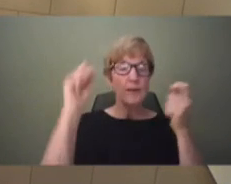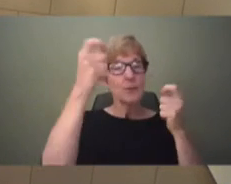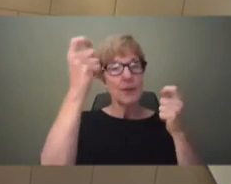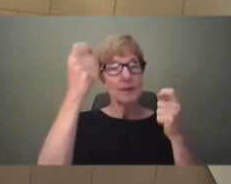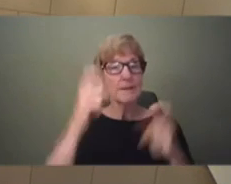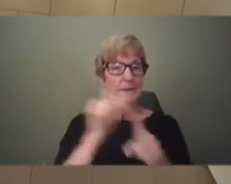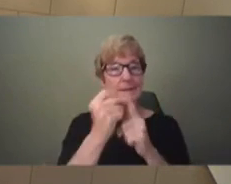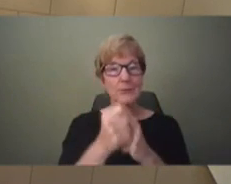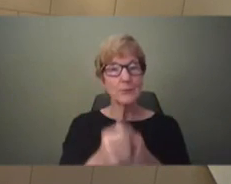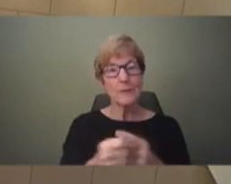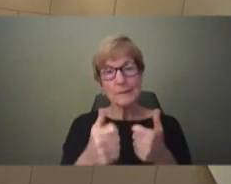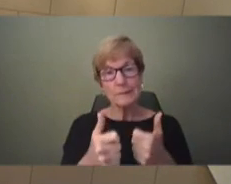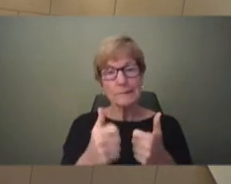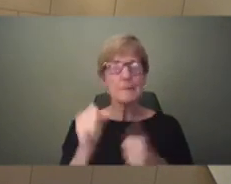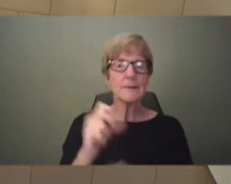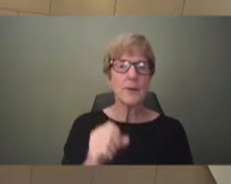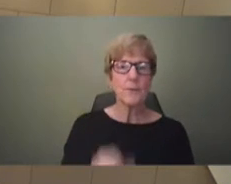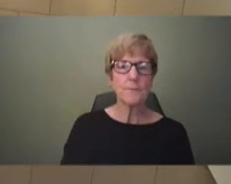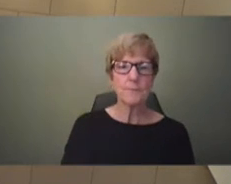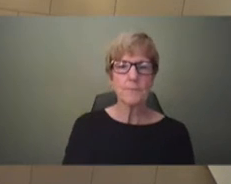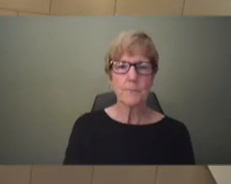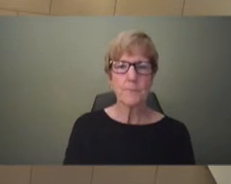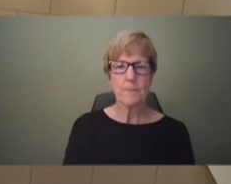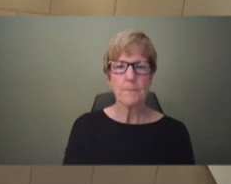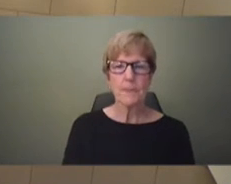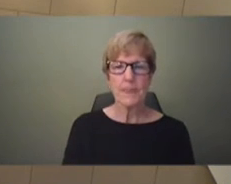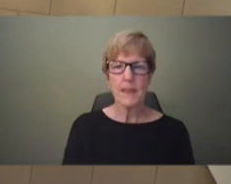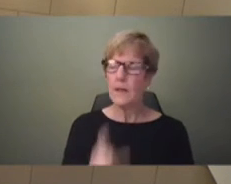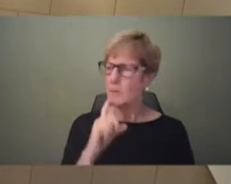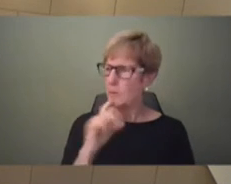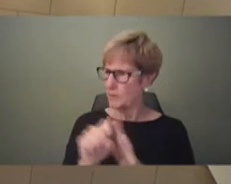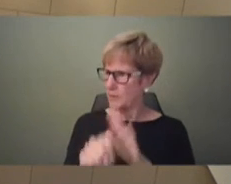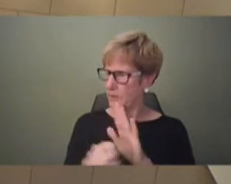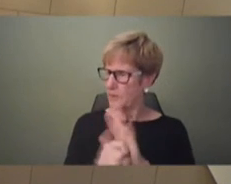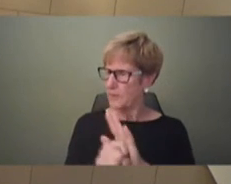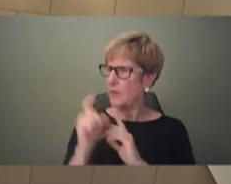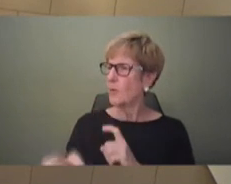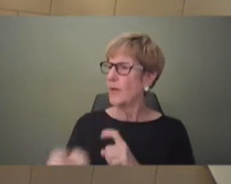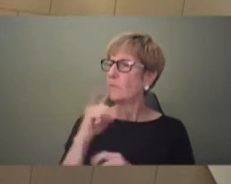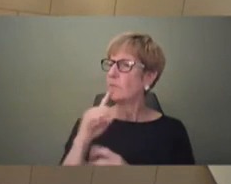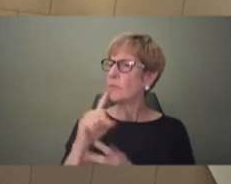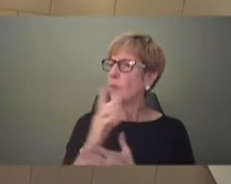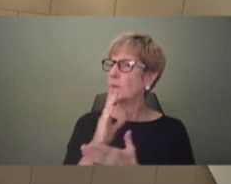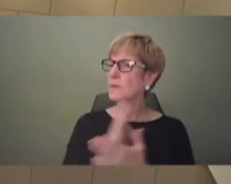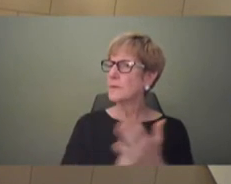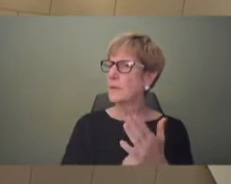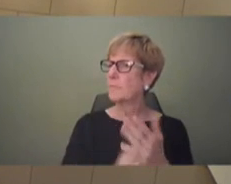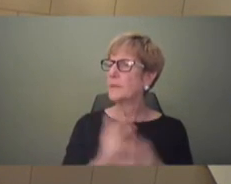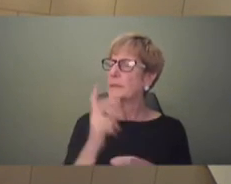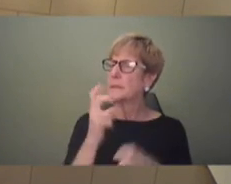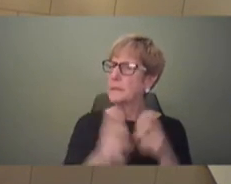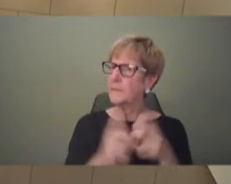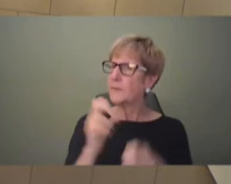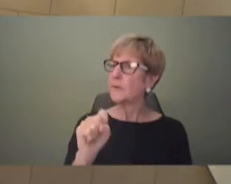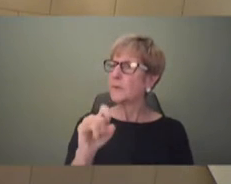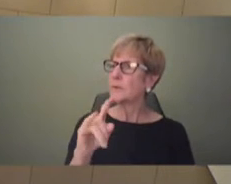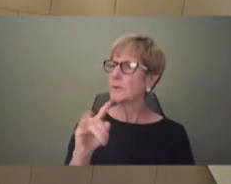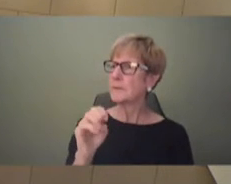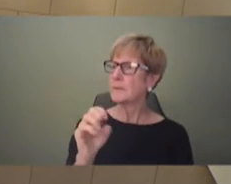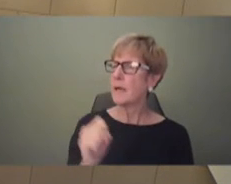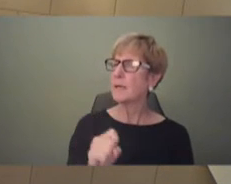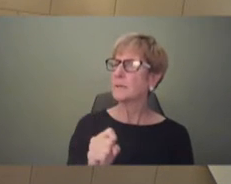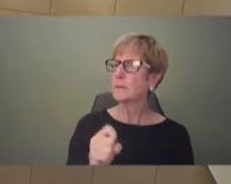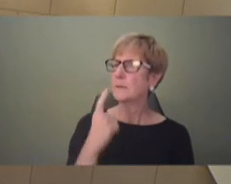so take a look at that there is a state grant for some of the difficult sites to